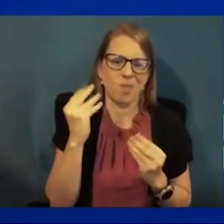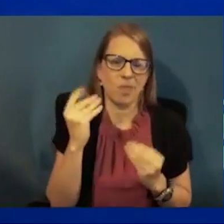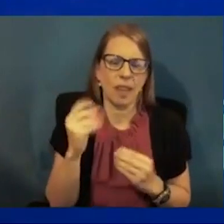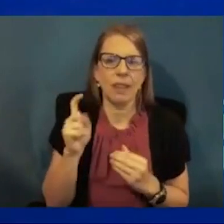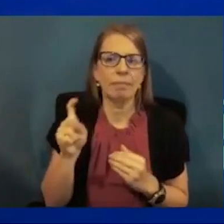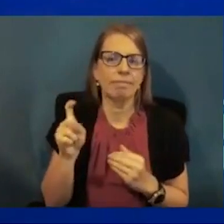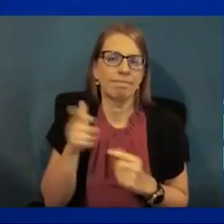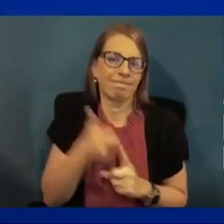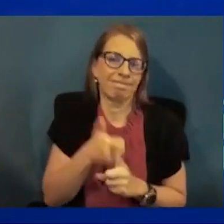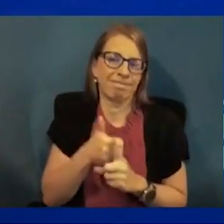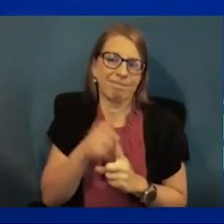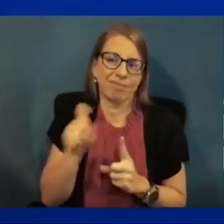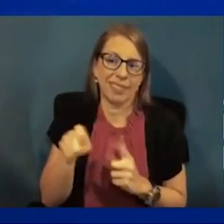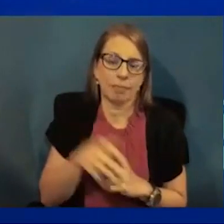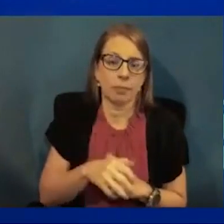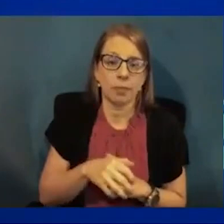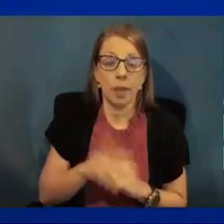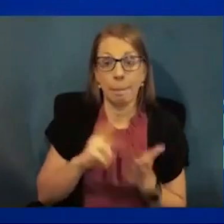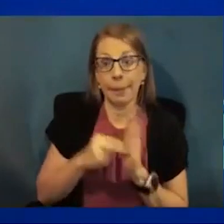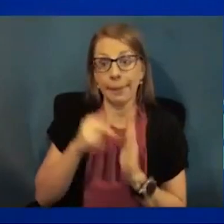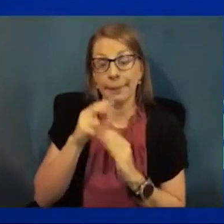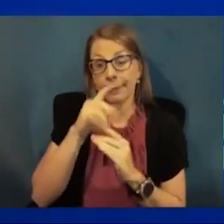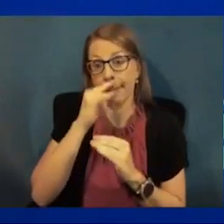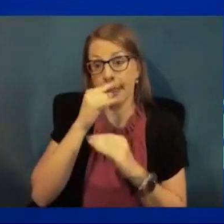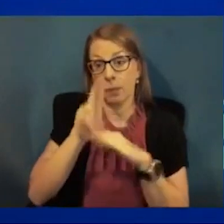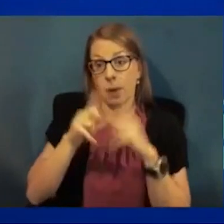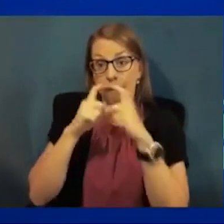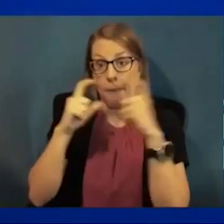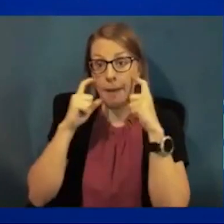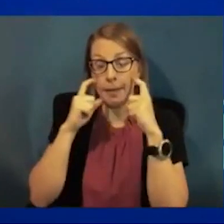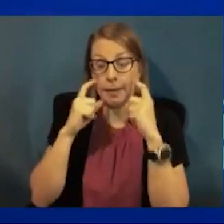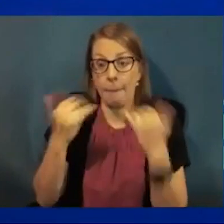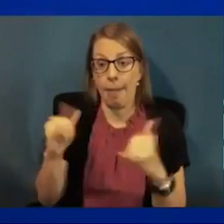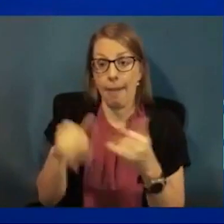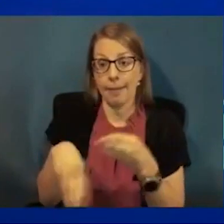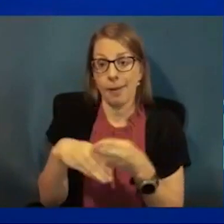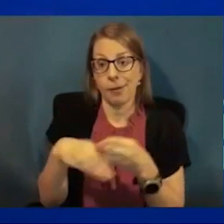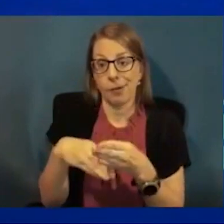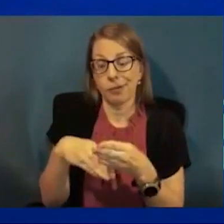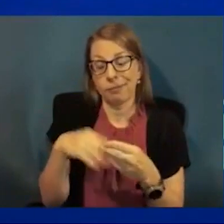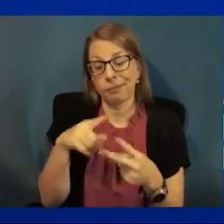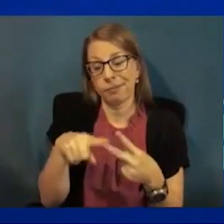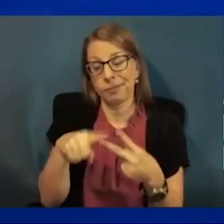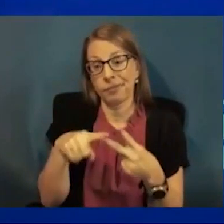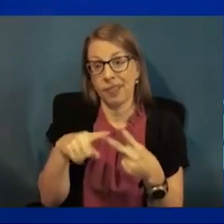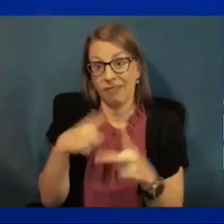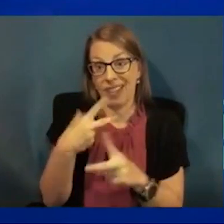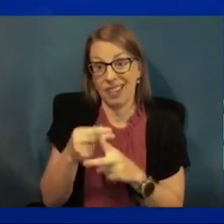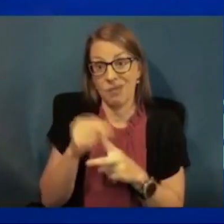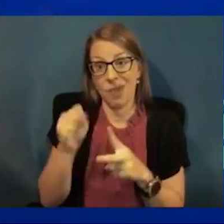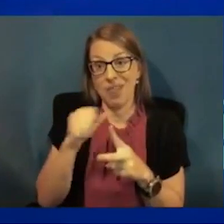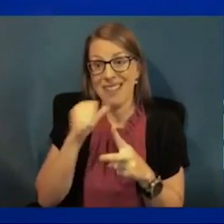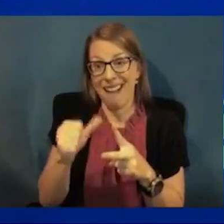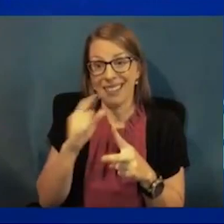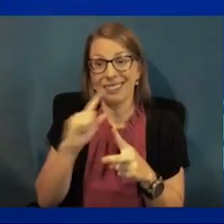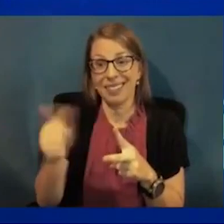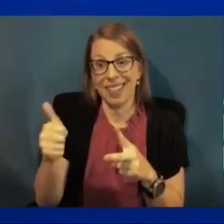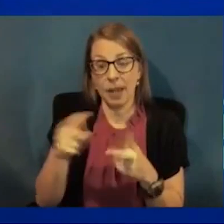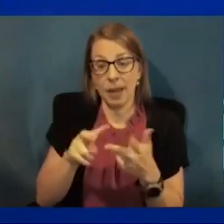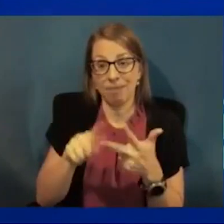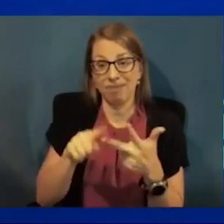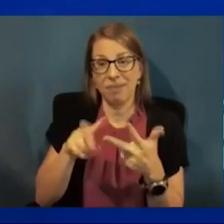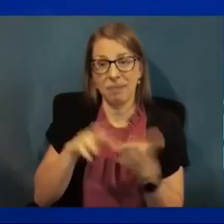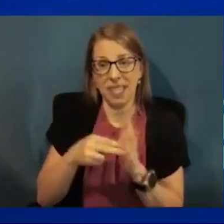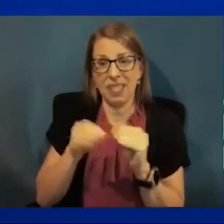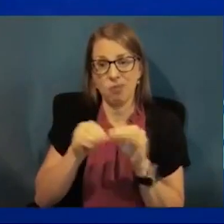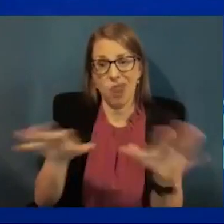Are your kids going to be mass playing soccer? I'm going to say probably not. Are they vaccinated? Probably not at 10. So is there a risk they're going to spread the Delta variant? Yeah, there is. Mm-hmm.